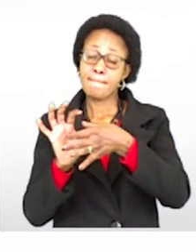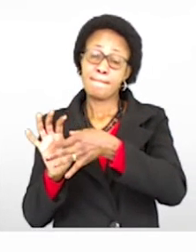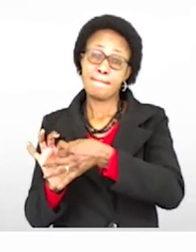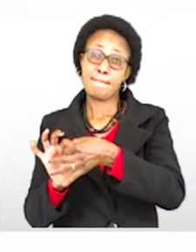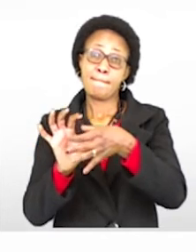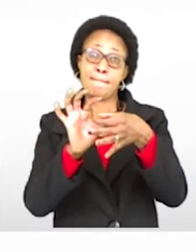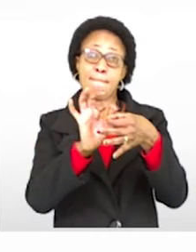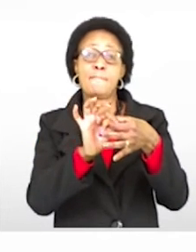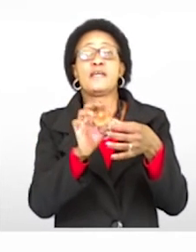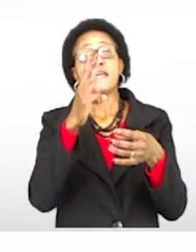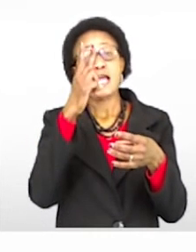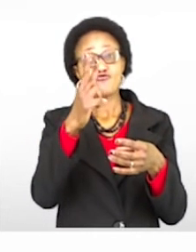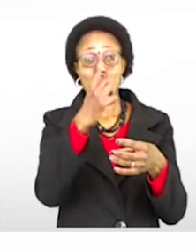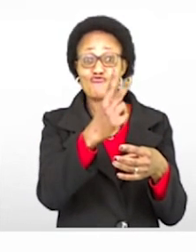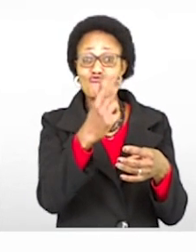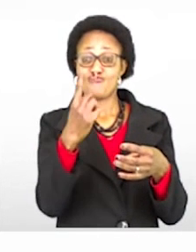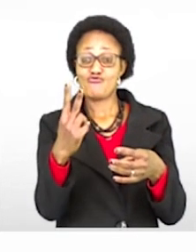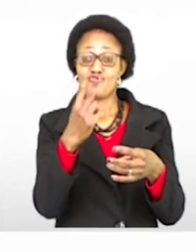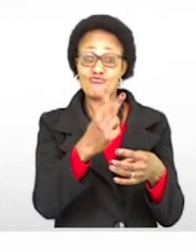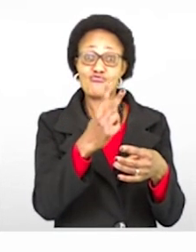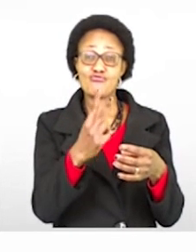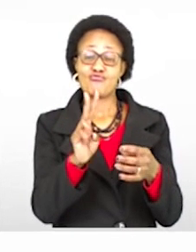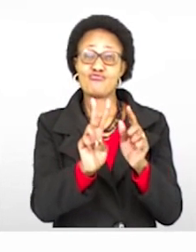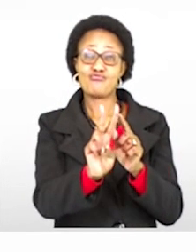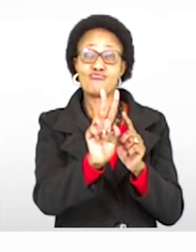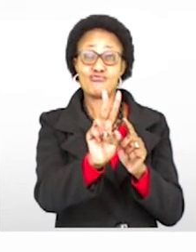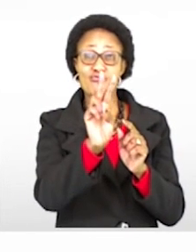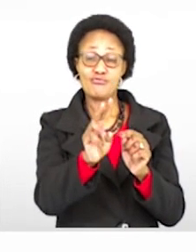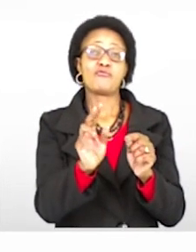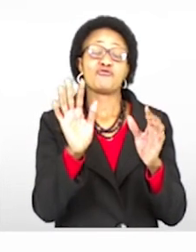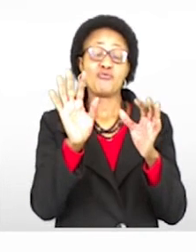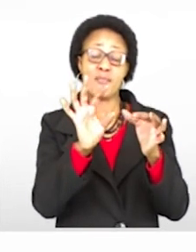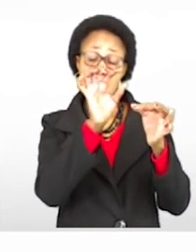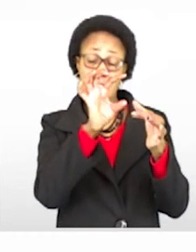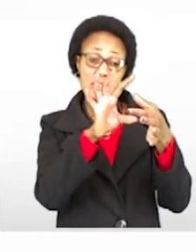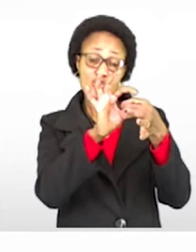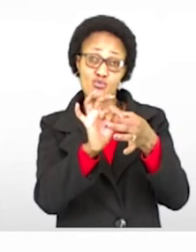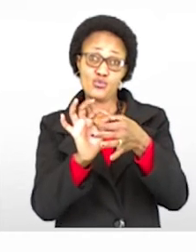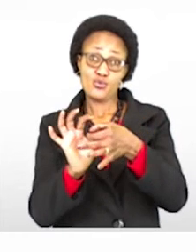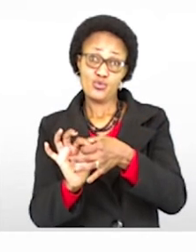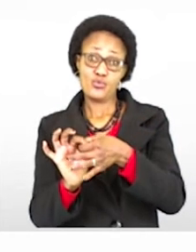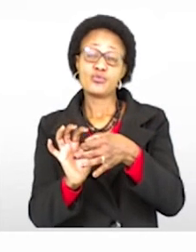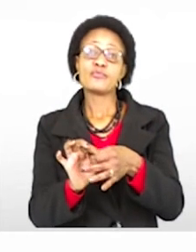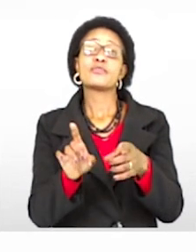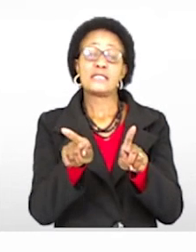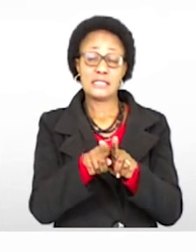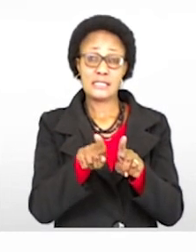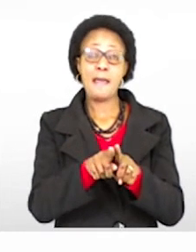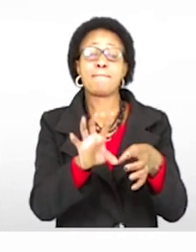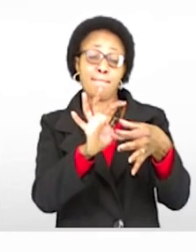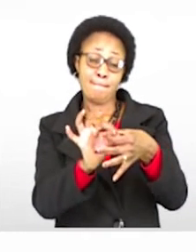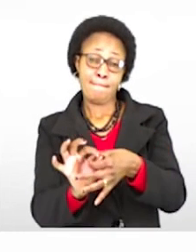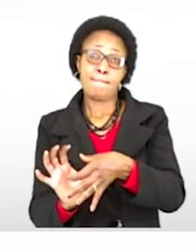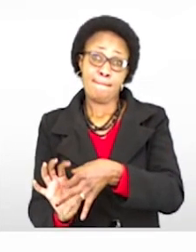a couple, so you're going to draw the line to connect the couple or the pairs. The first